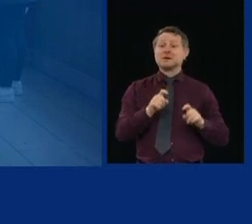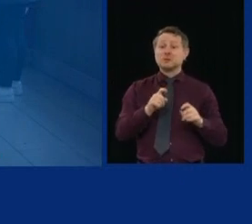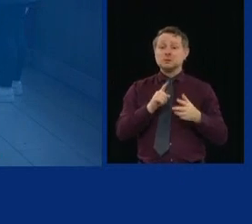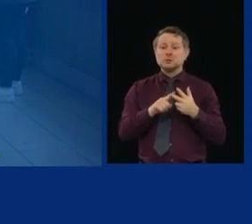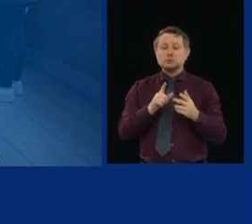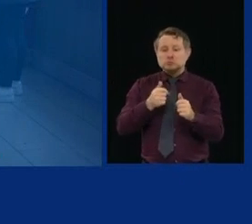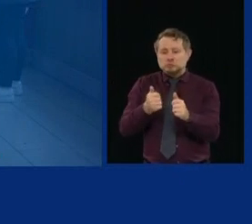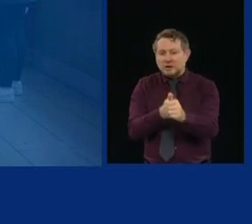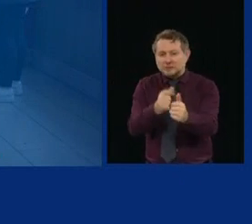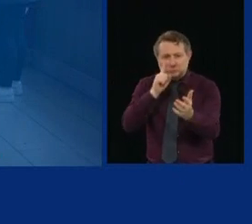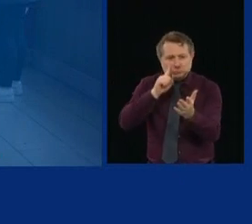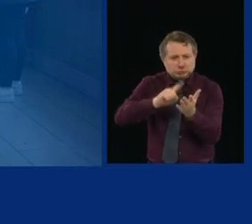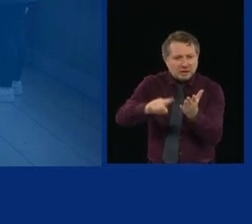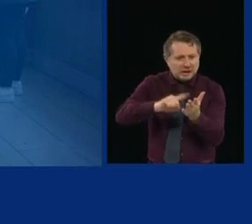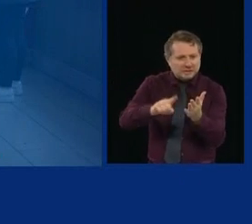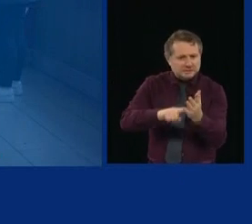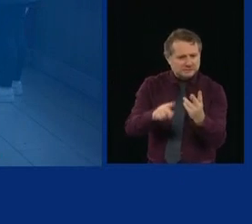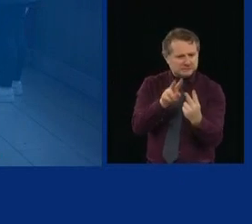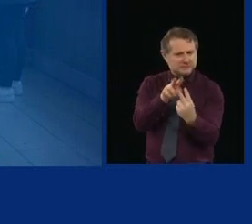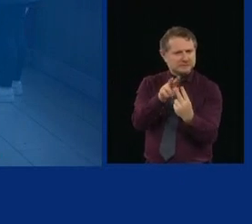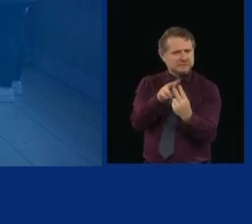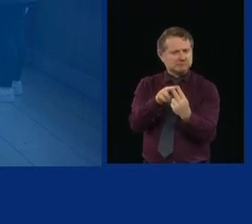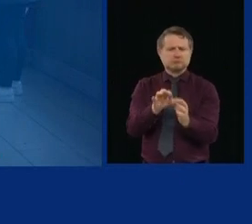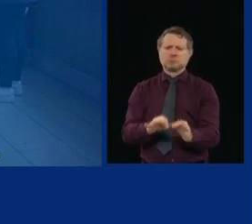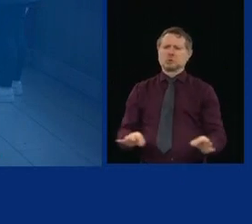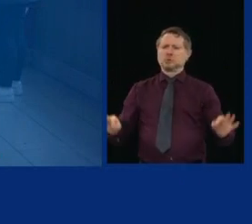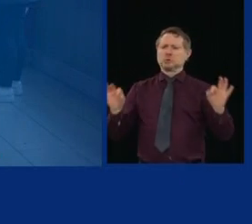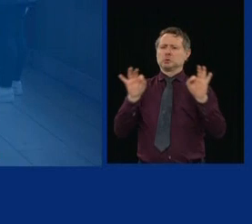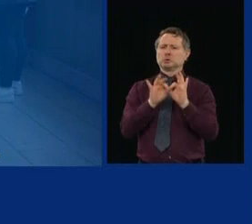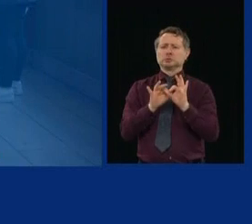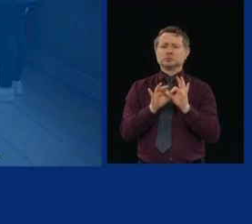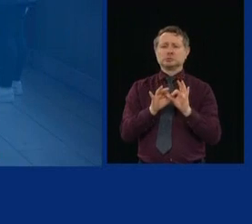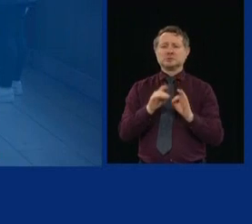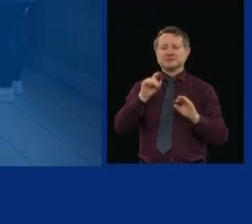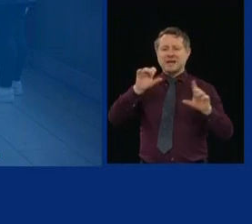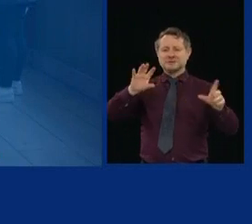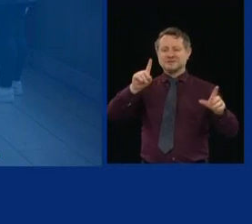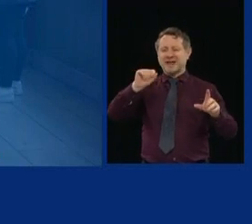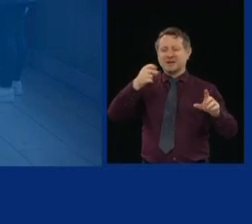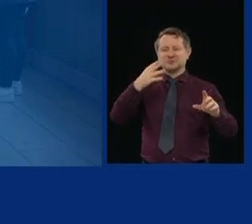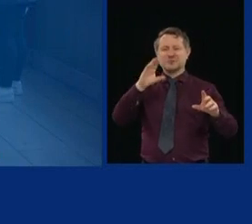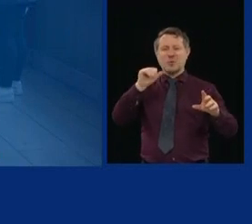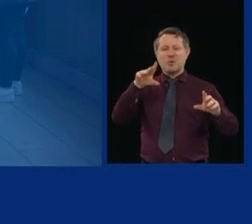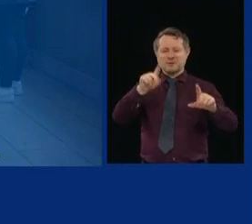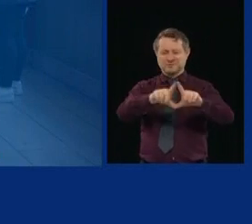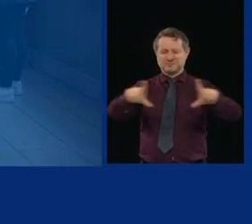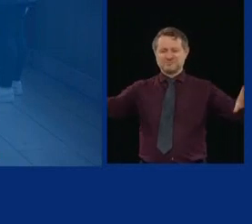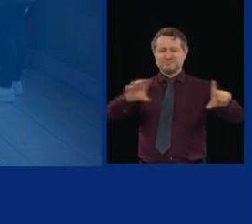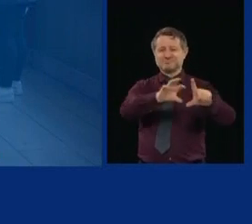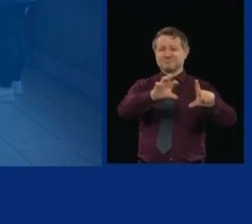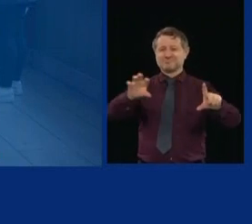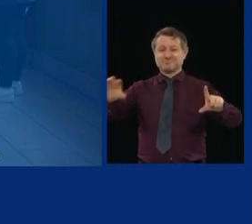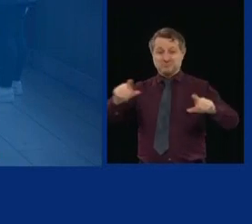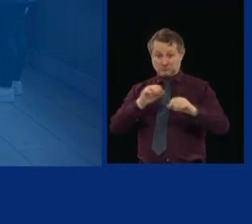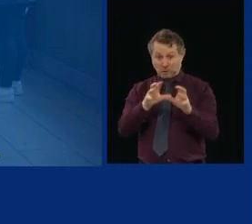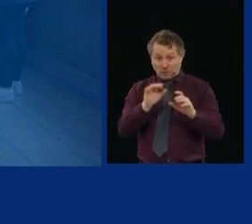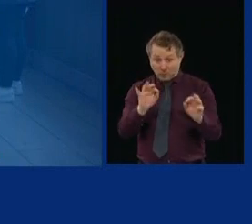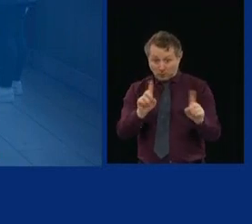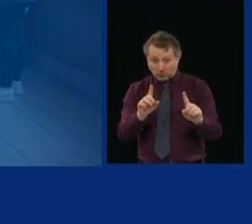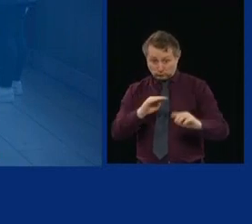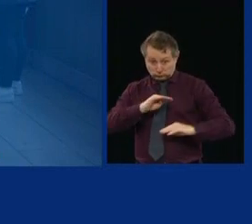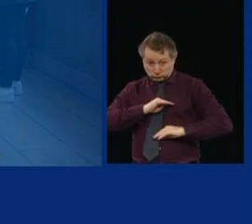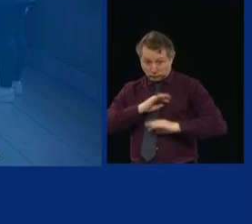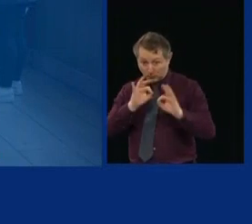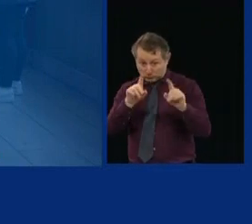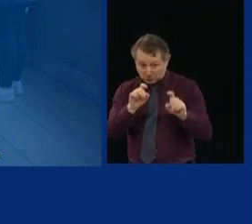They all meet the minimum testing and tracing requirements, but they have to do it